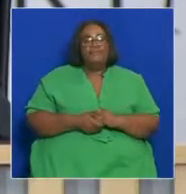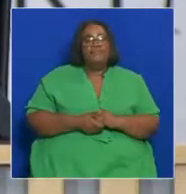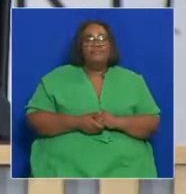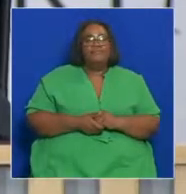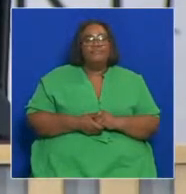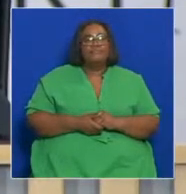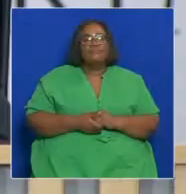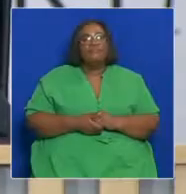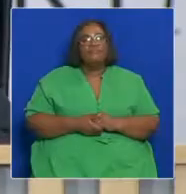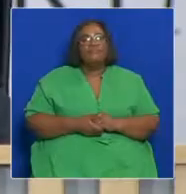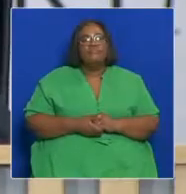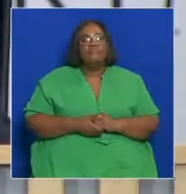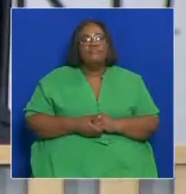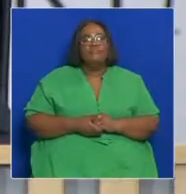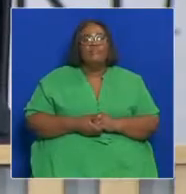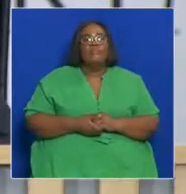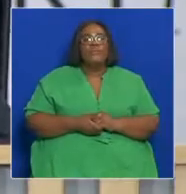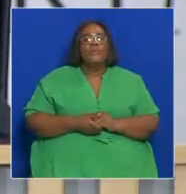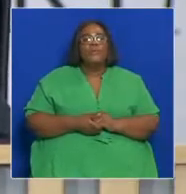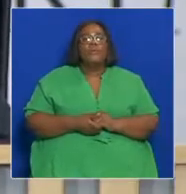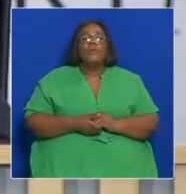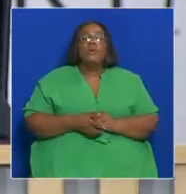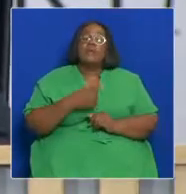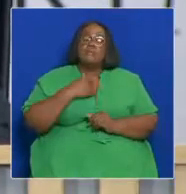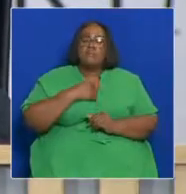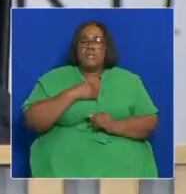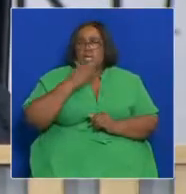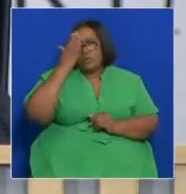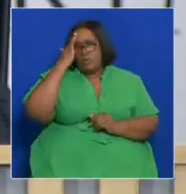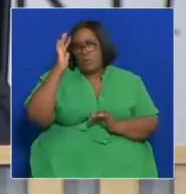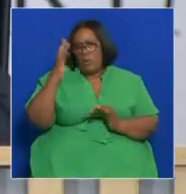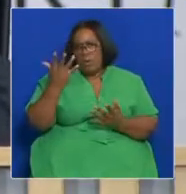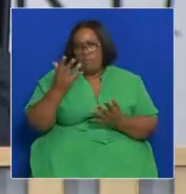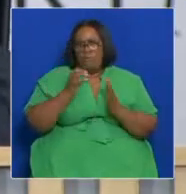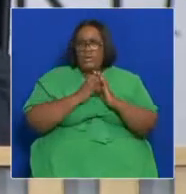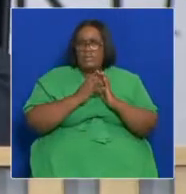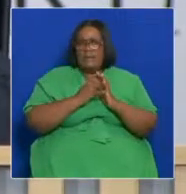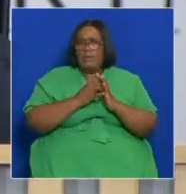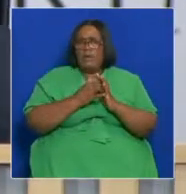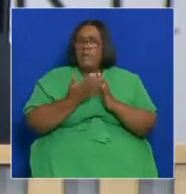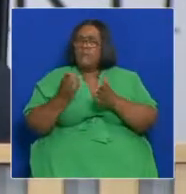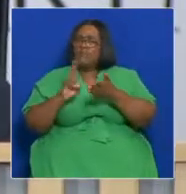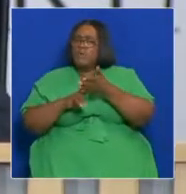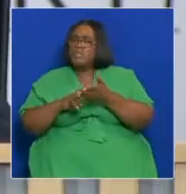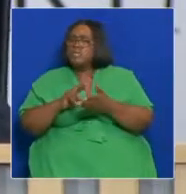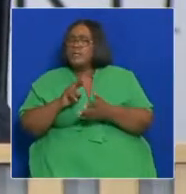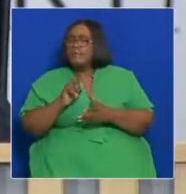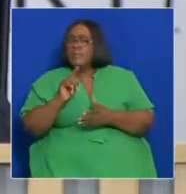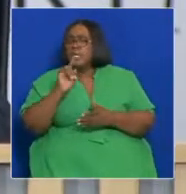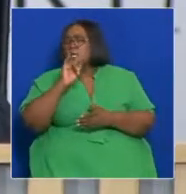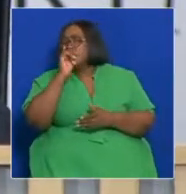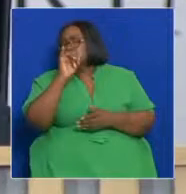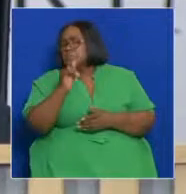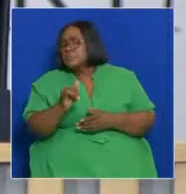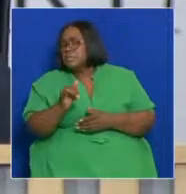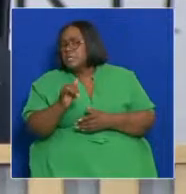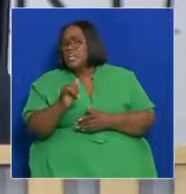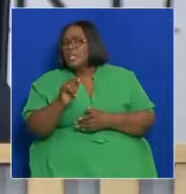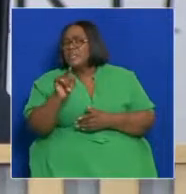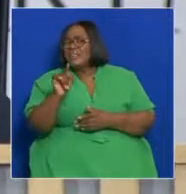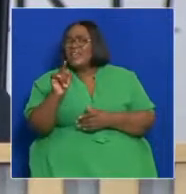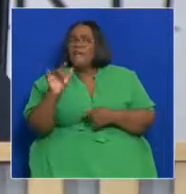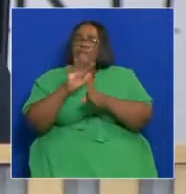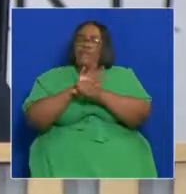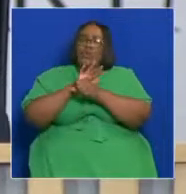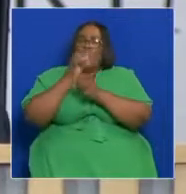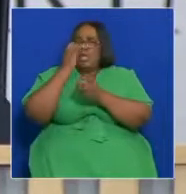how I get to know, for instance, is when I see in the register does not have full details of the matter,